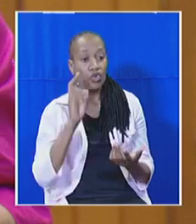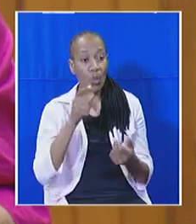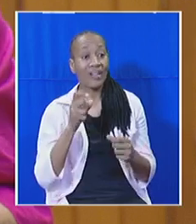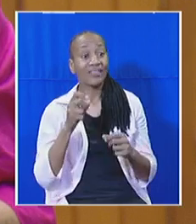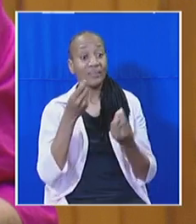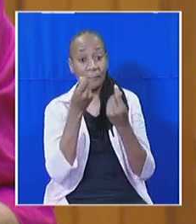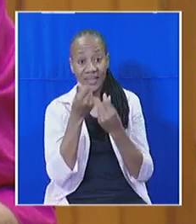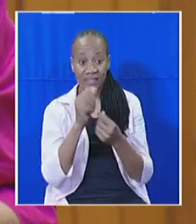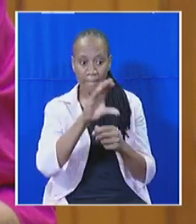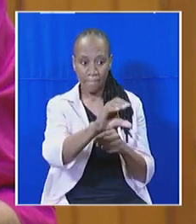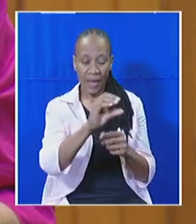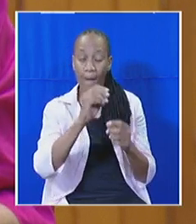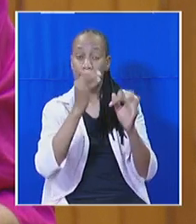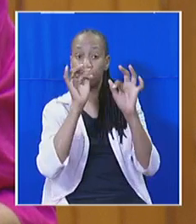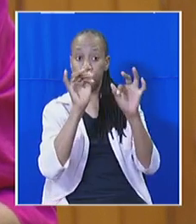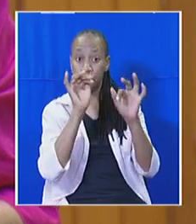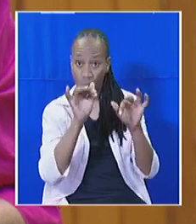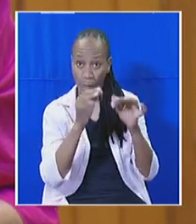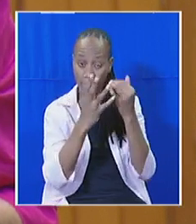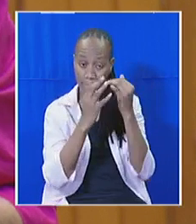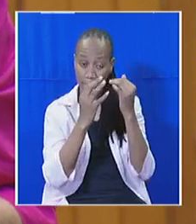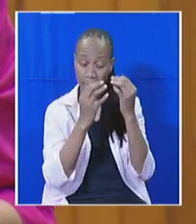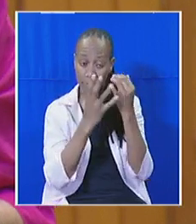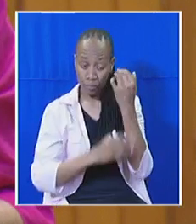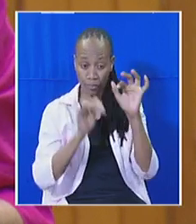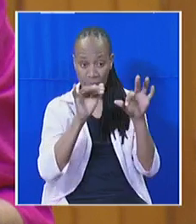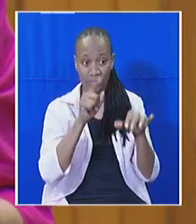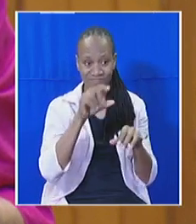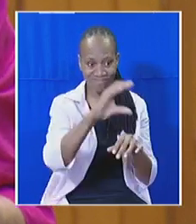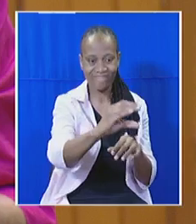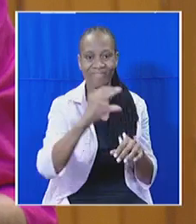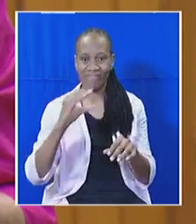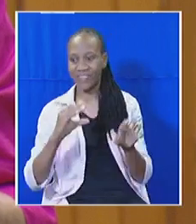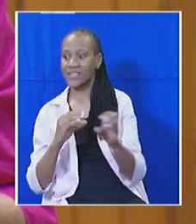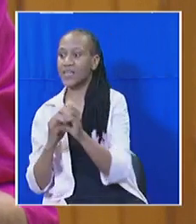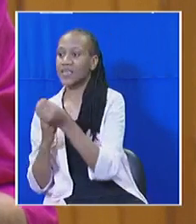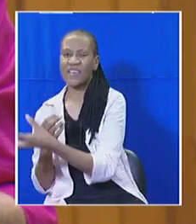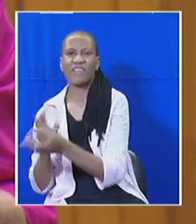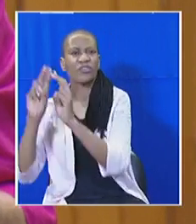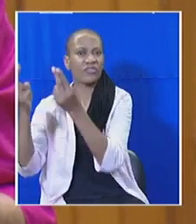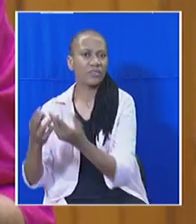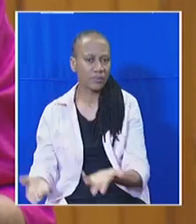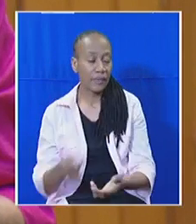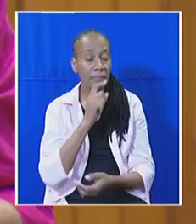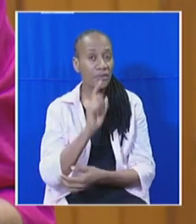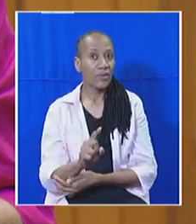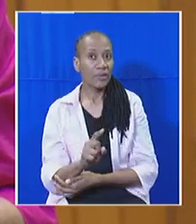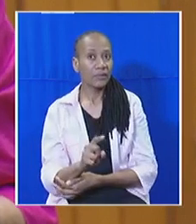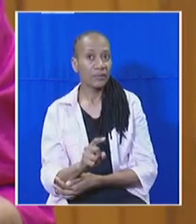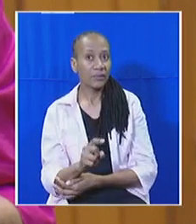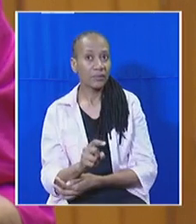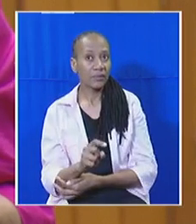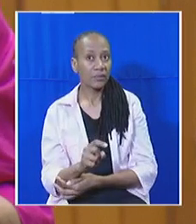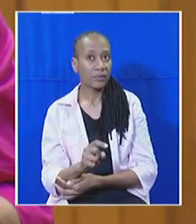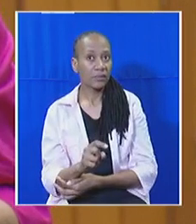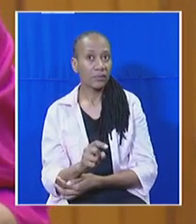poor. This is a shocking precedent. What we have now is the President decreeing that there will be no fees